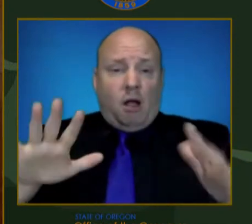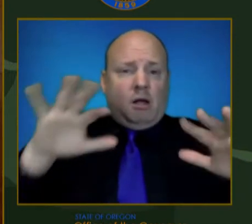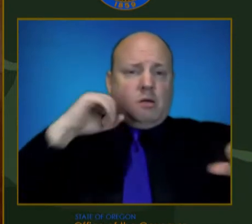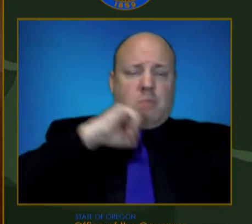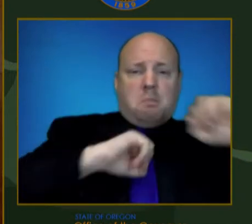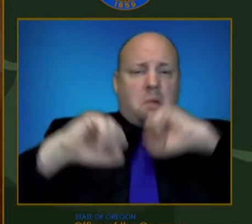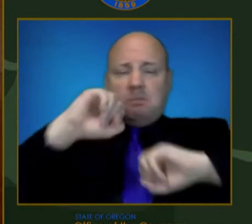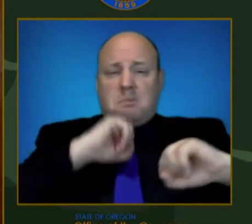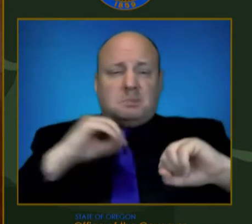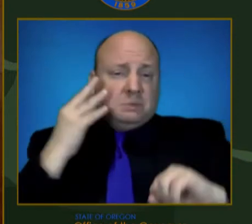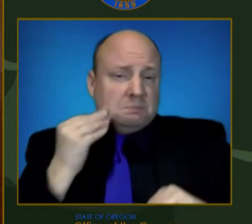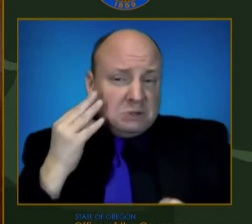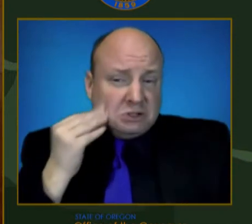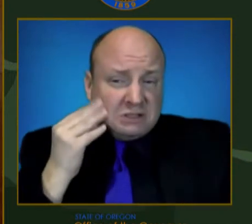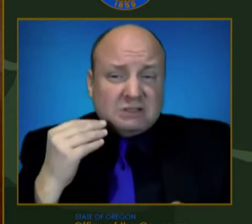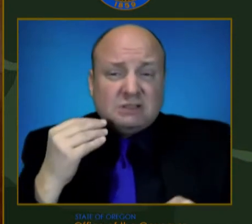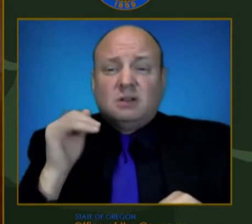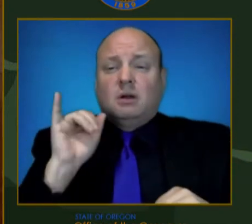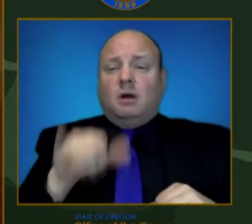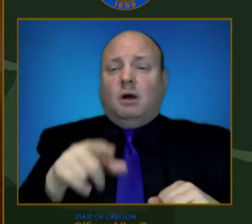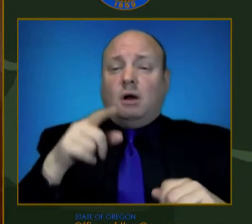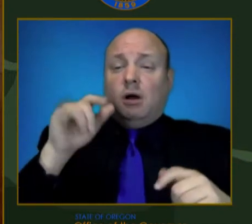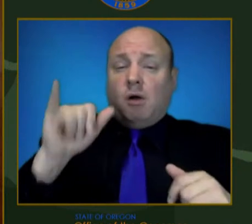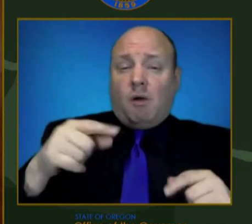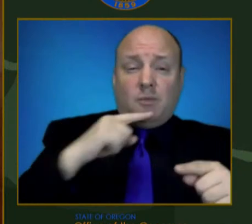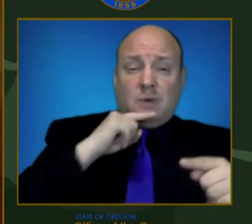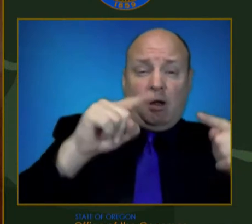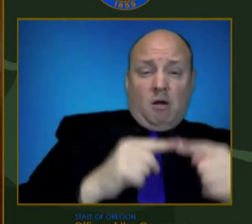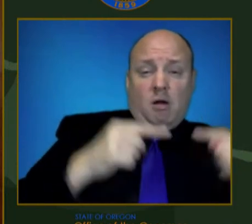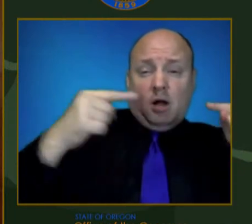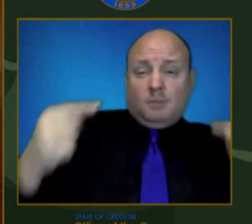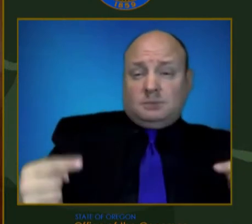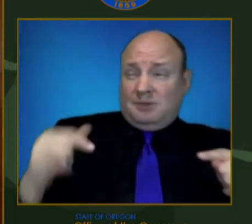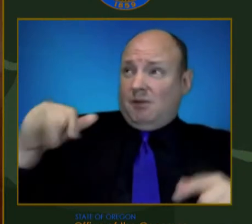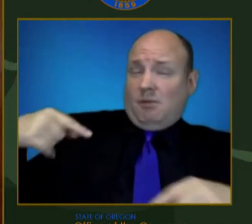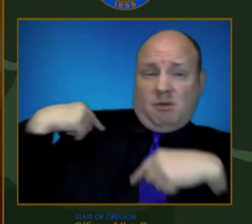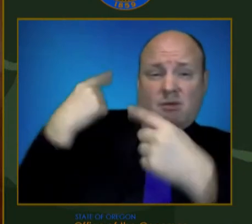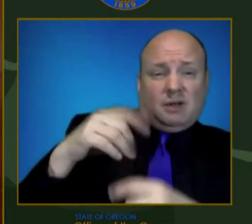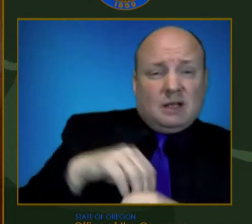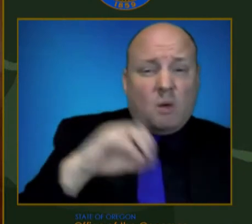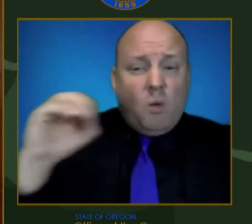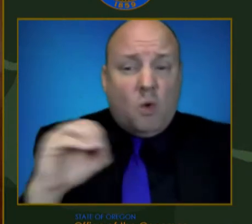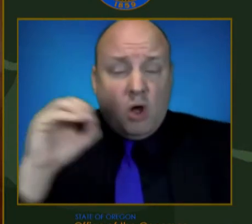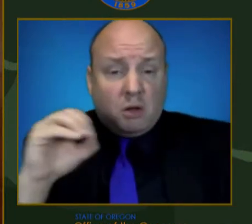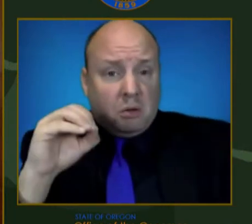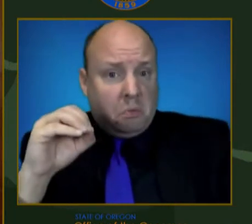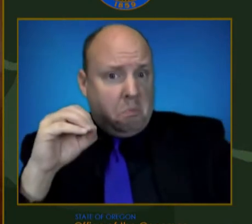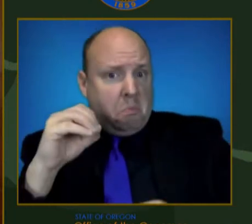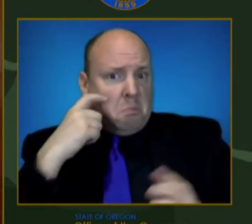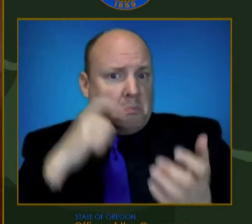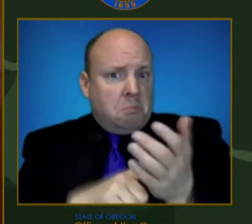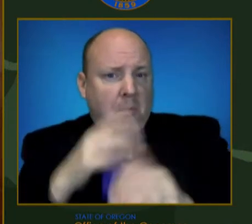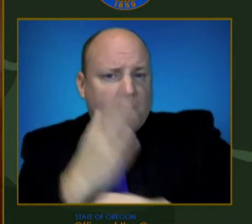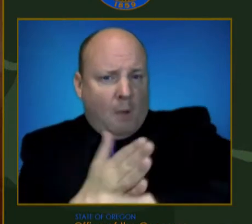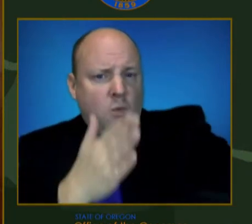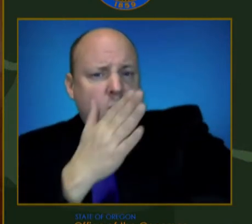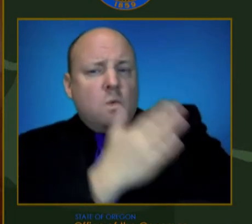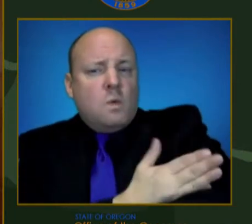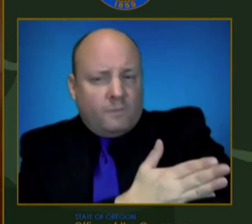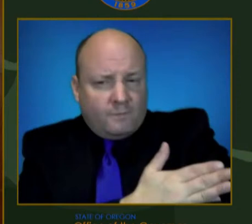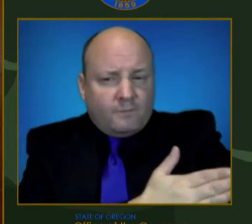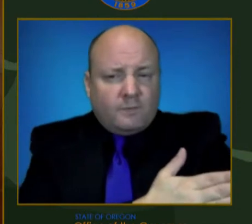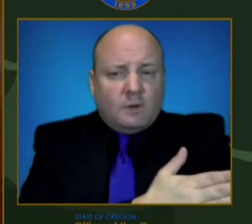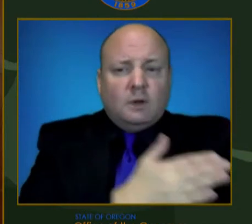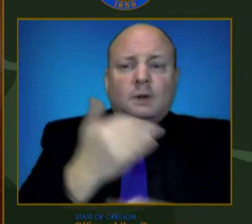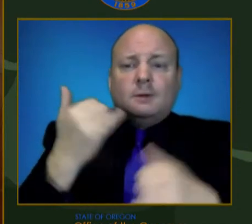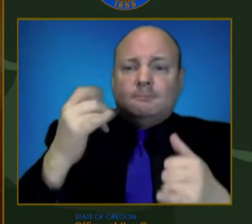Despite these difficult times, Oregon has also fundamentally changed for the better. We have accomplished some incredible work